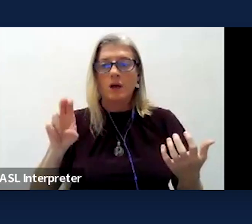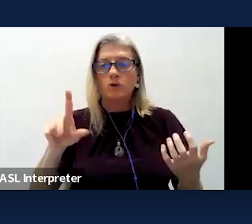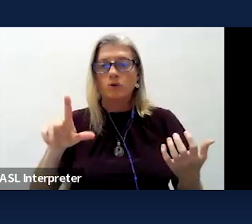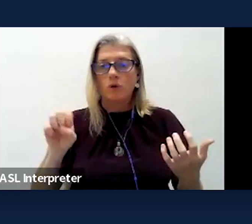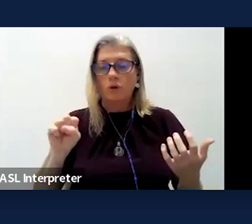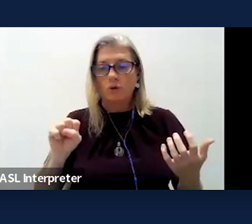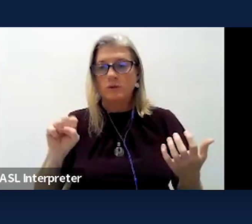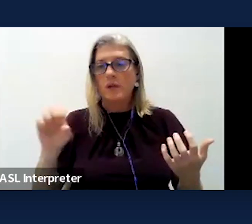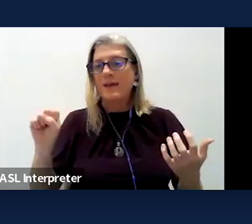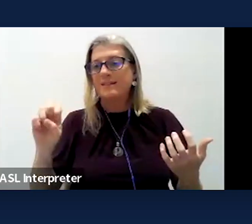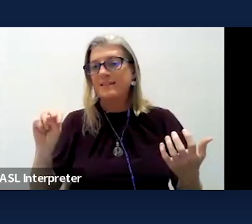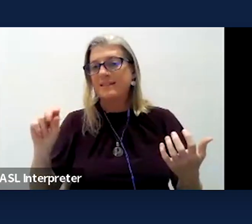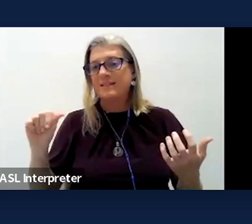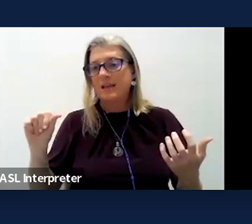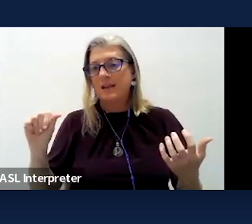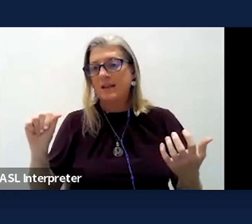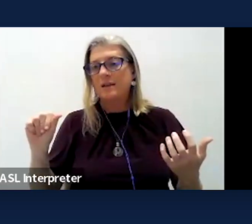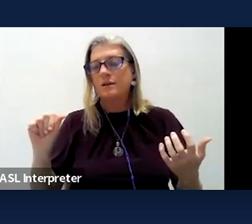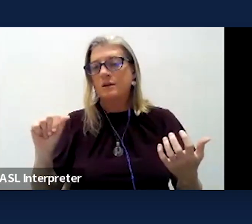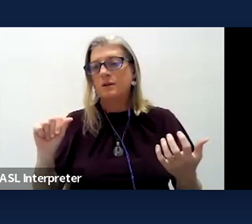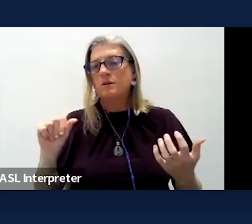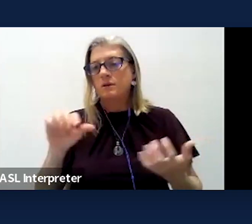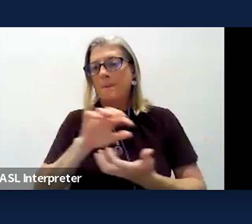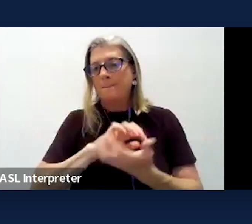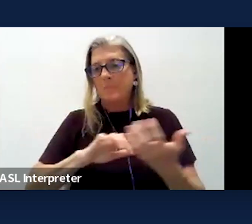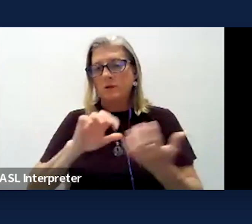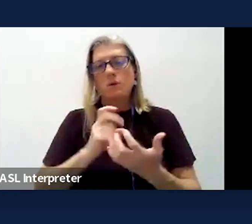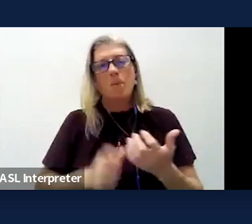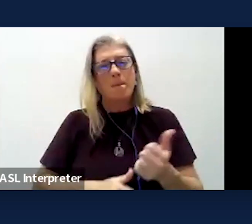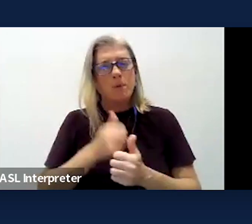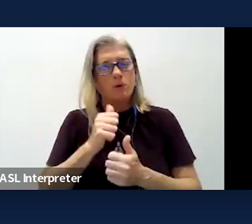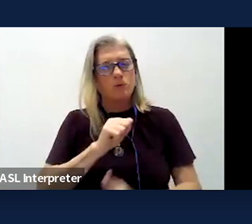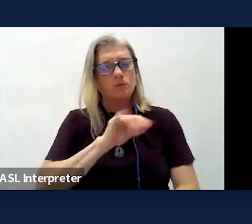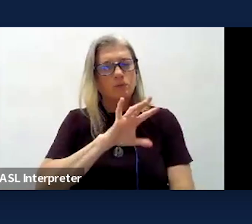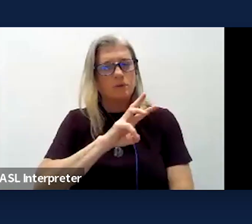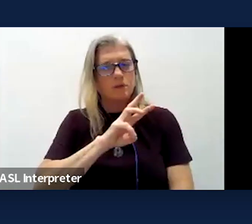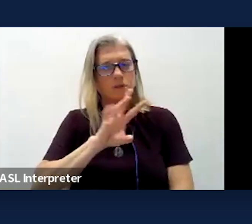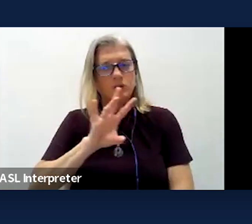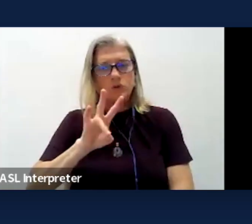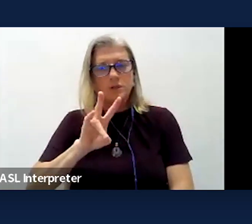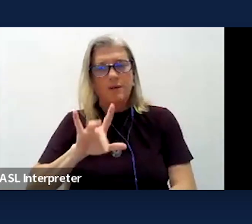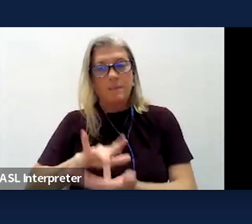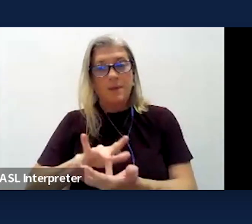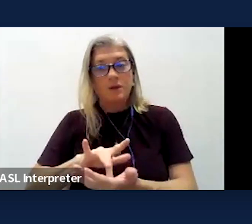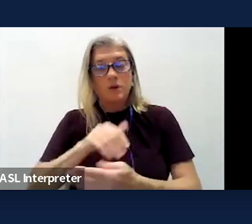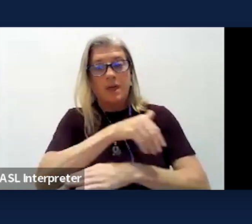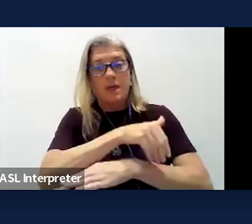and Senna. And most of it is maybe say 6 or so pills of Senna every